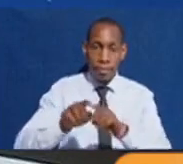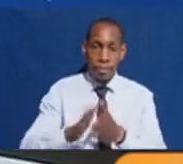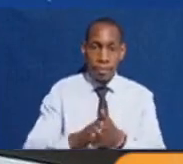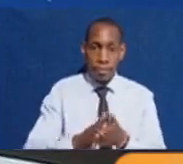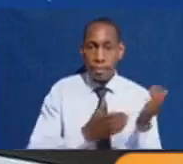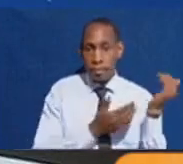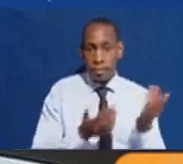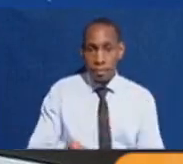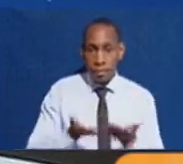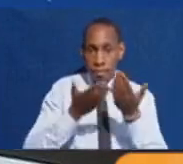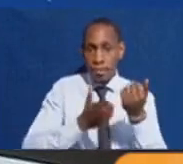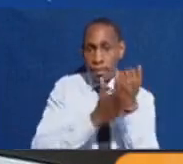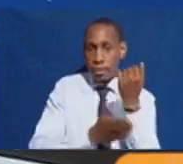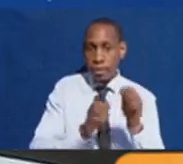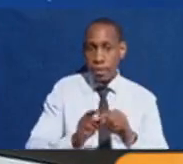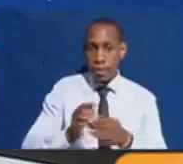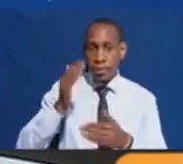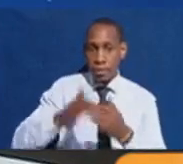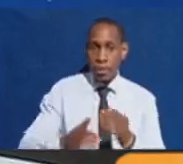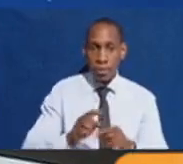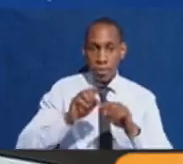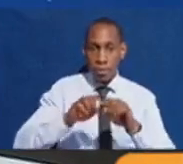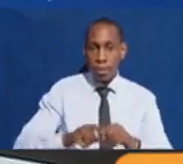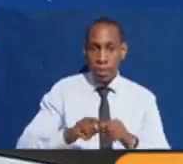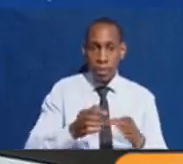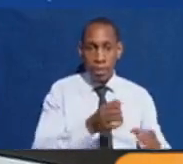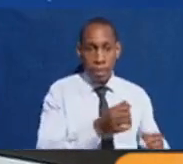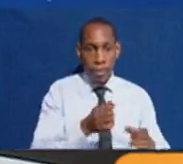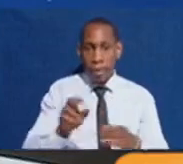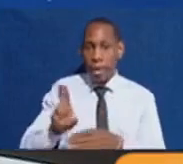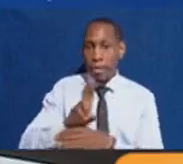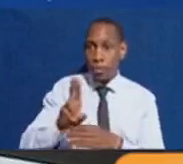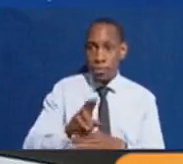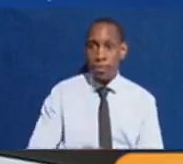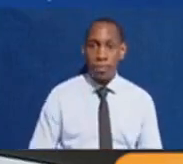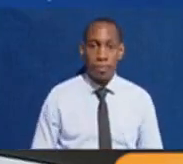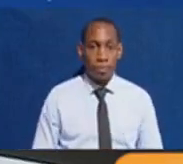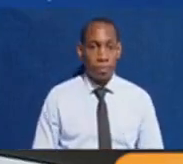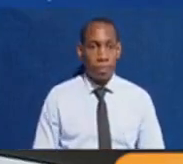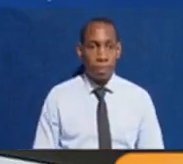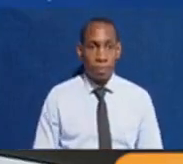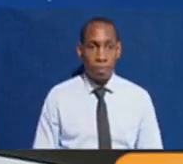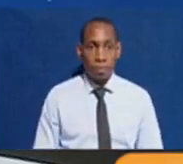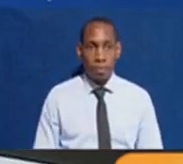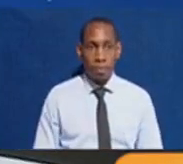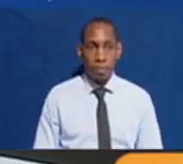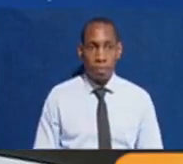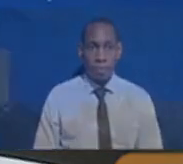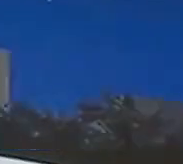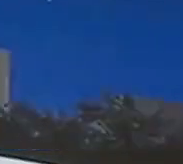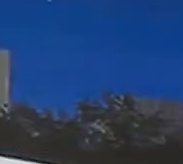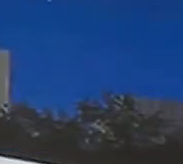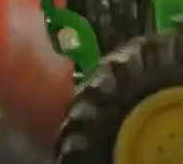boost yields and cut reliance on pesticide use. Very own Dennis Otieno has more on this week's Smart